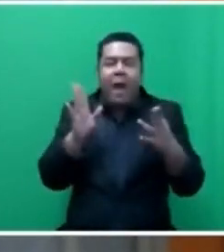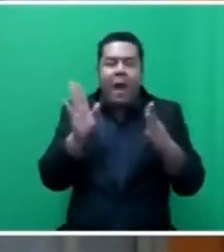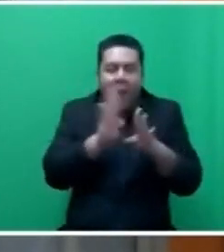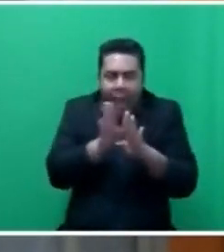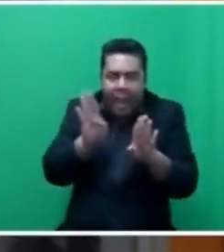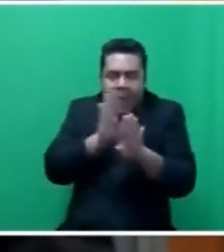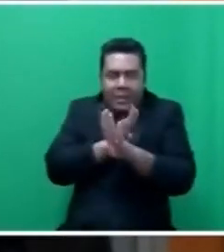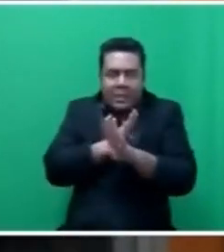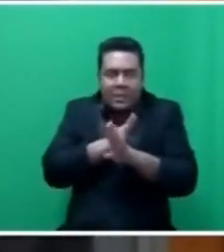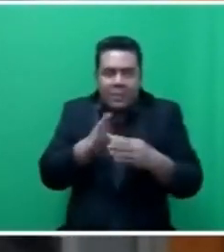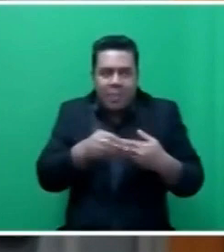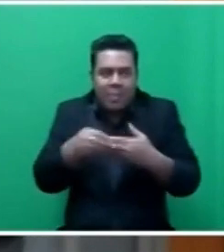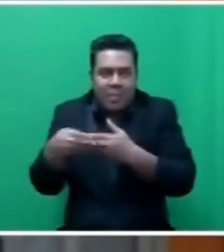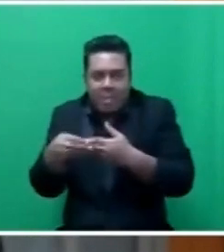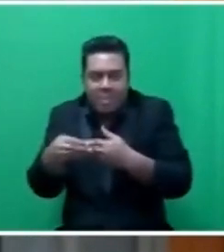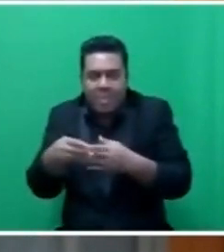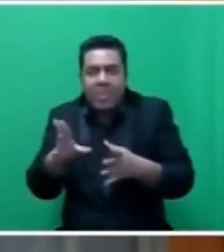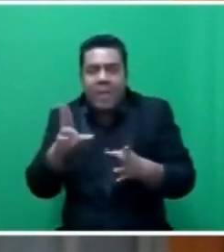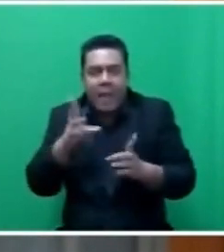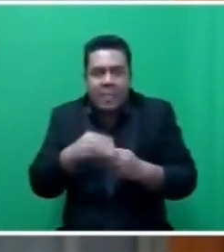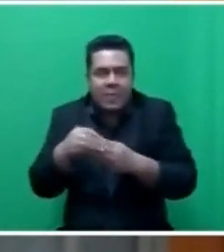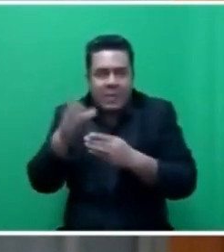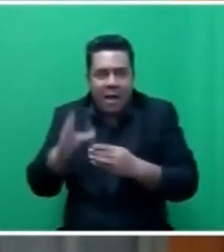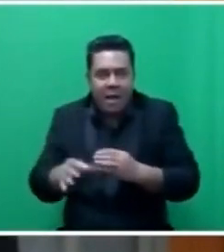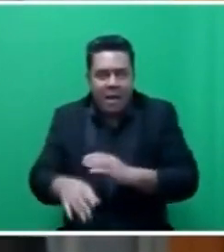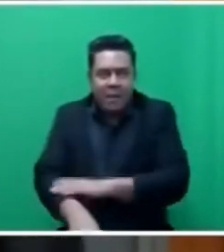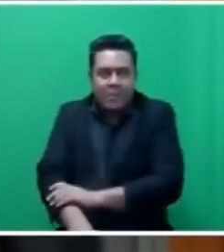hiding behind the defacto leader.